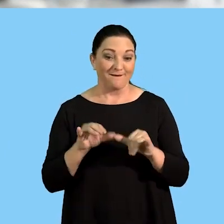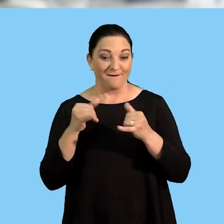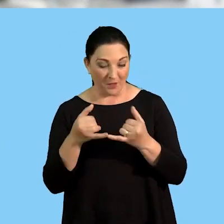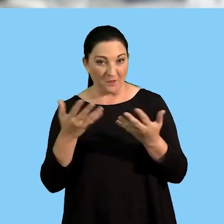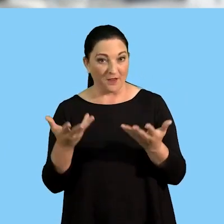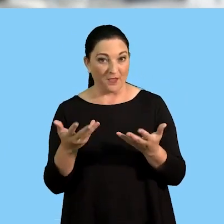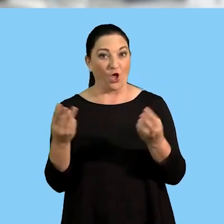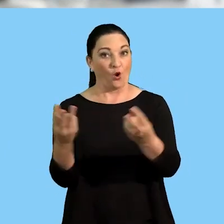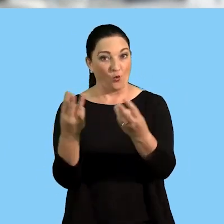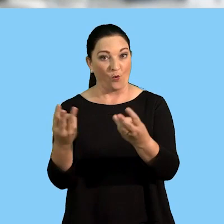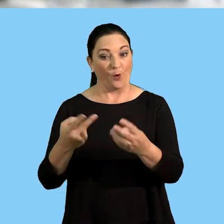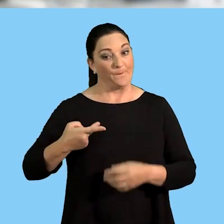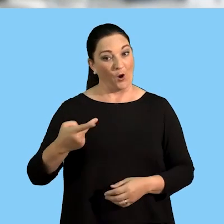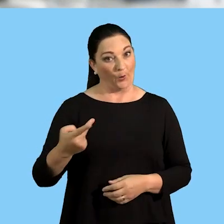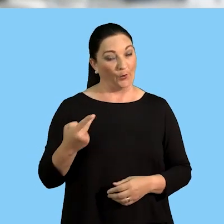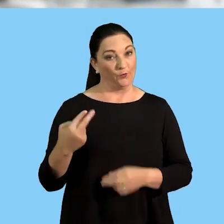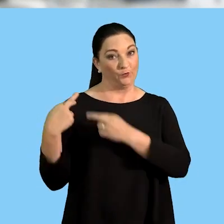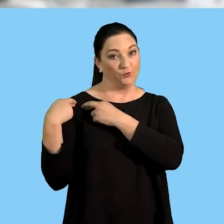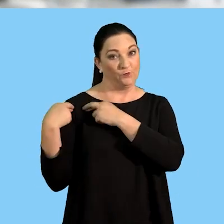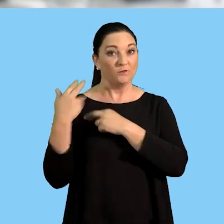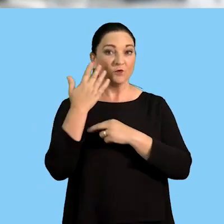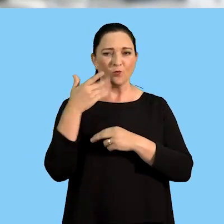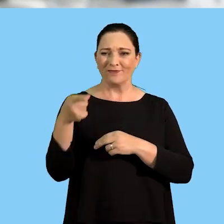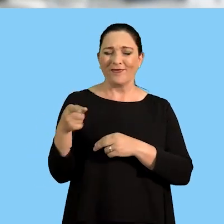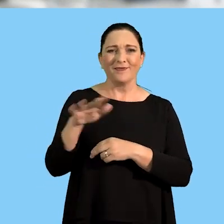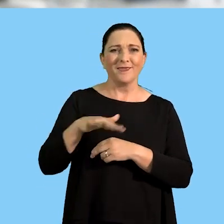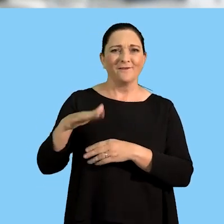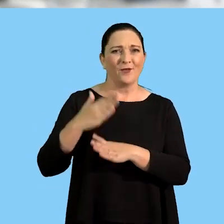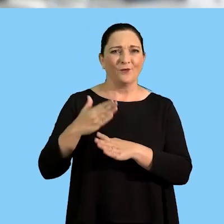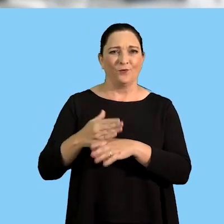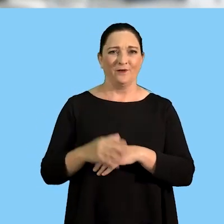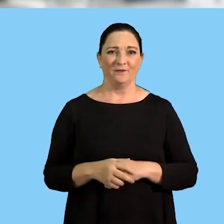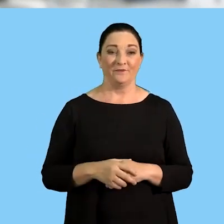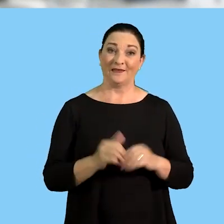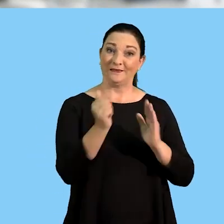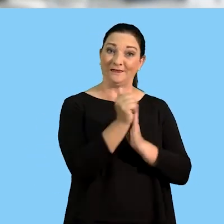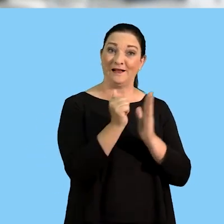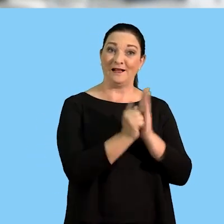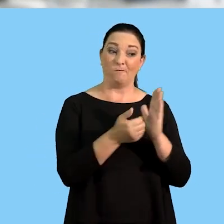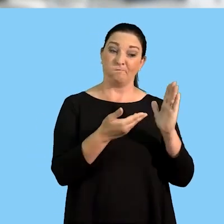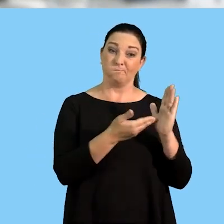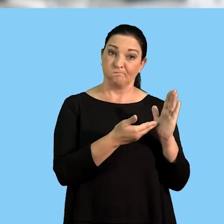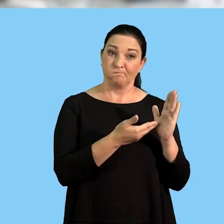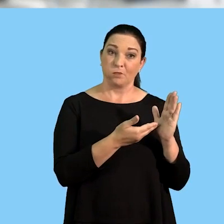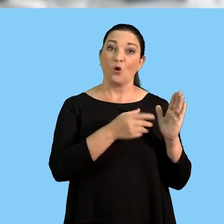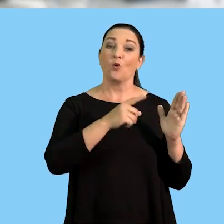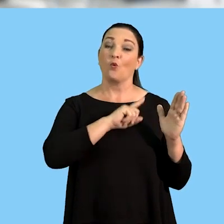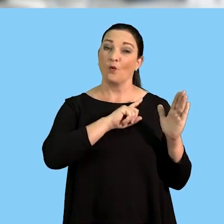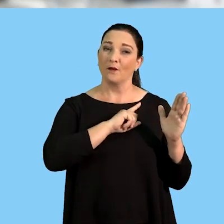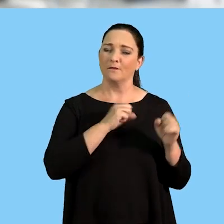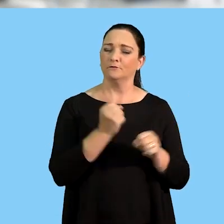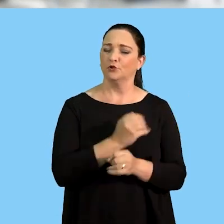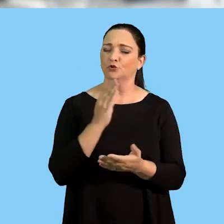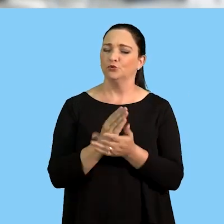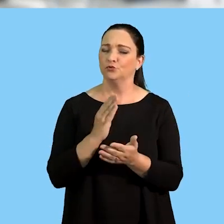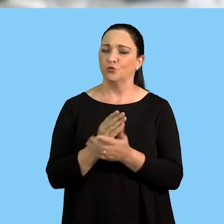the employee are responsible when they are working in an environment. Now, this act is there to make